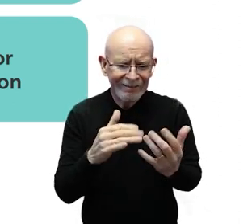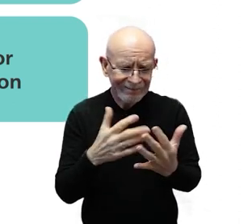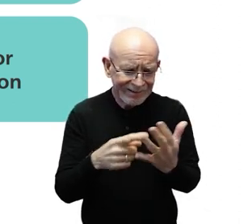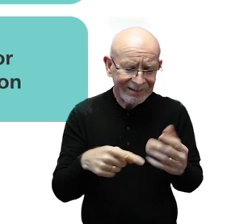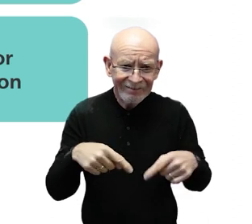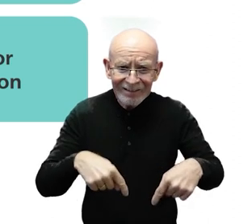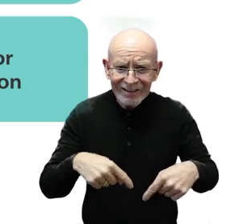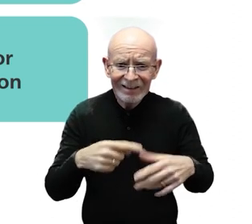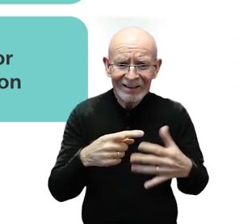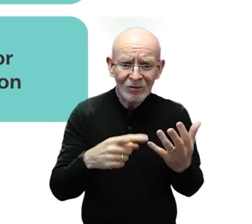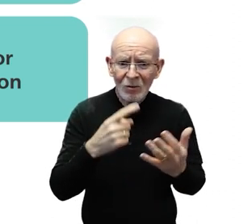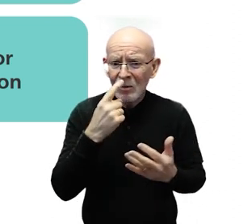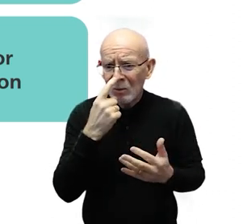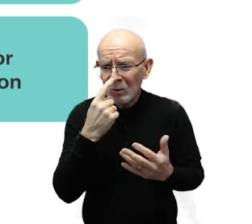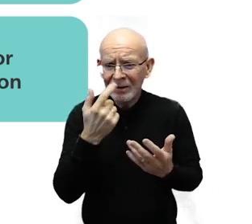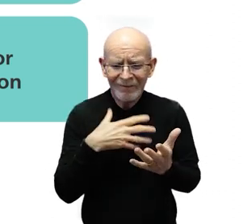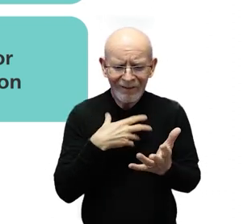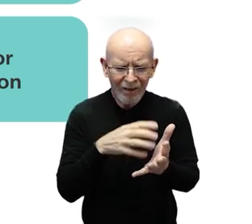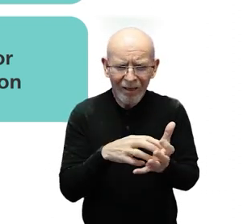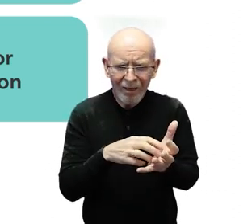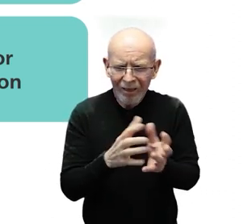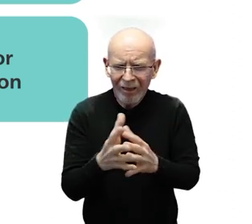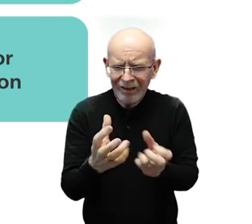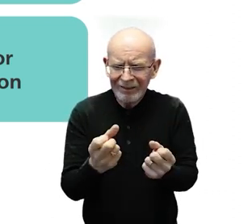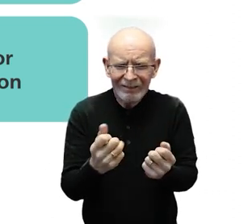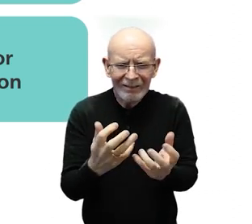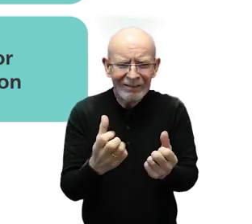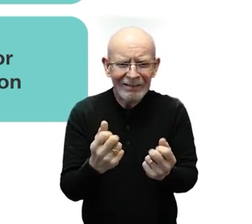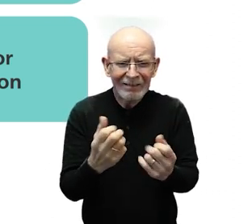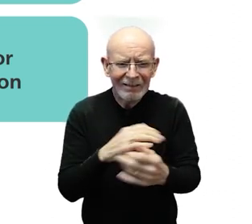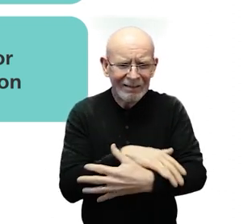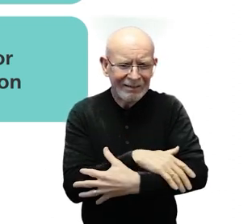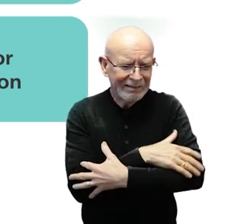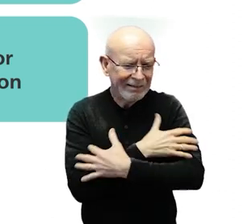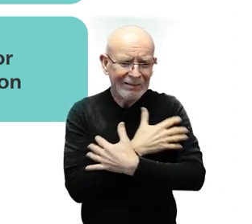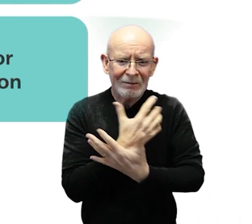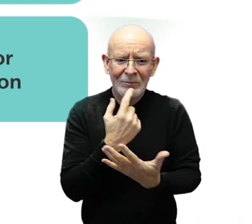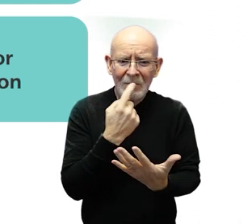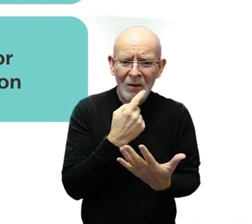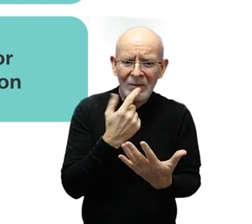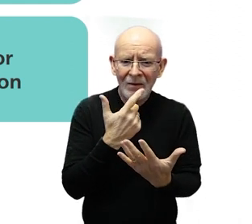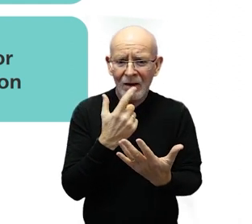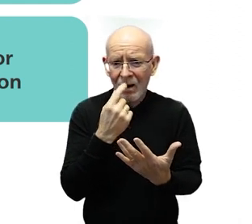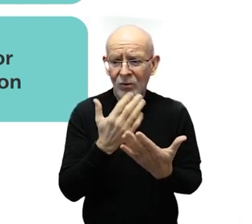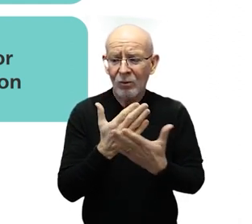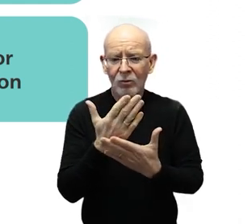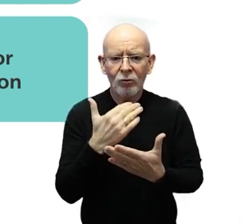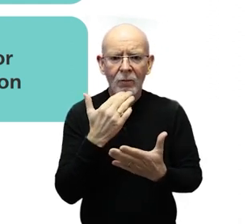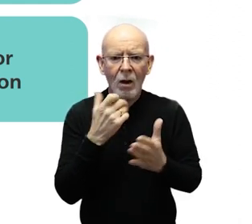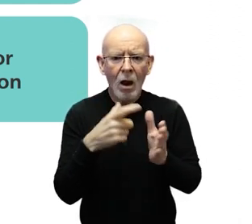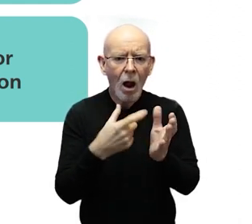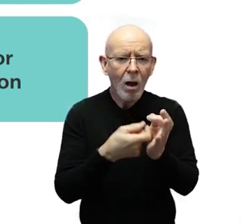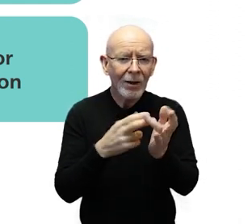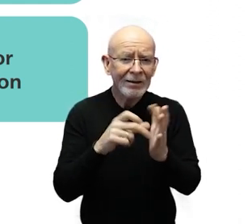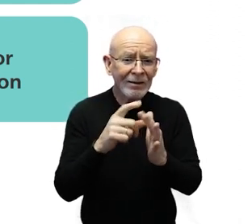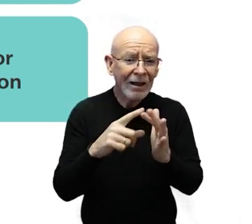tip of nose and pins and needles in the hands, arms or around the mouth, and lightheadedness can also be caused by reduced levels of carbon